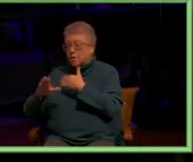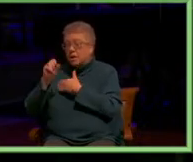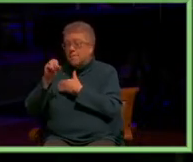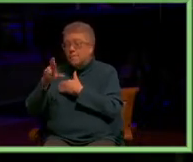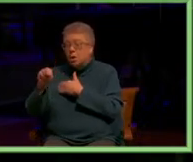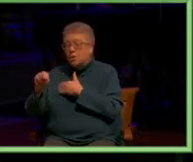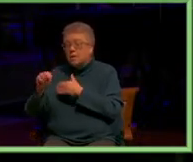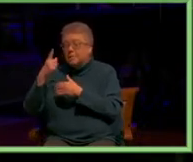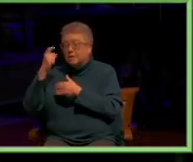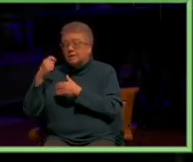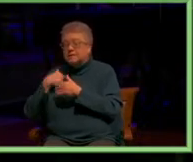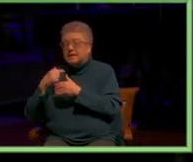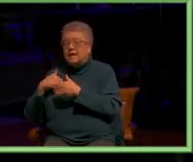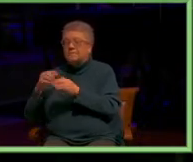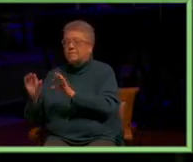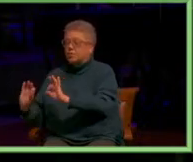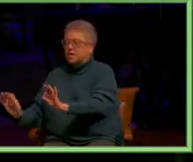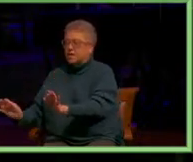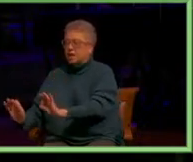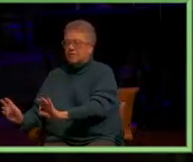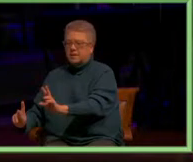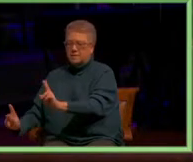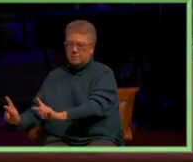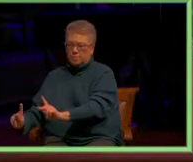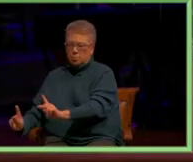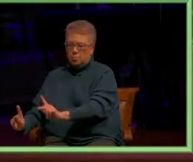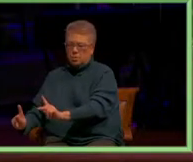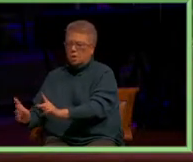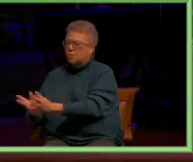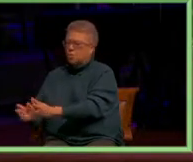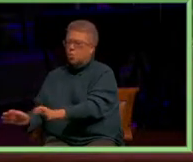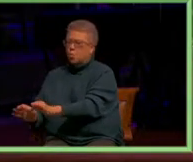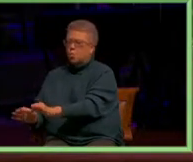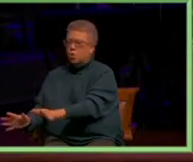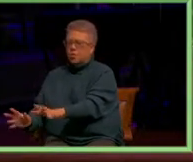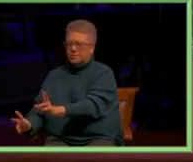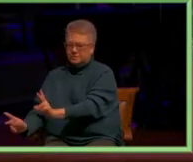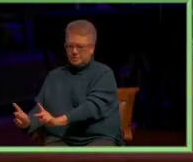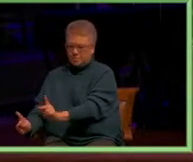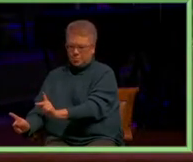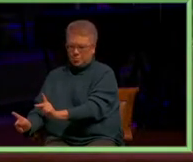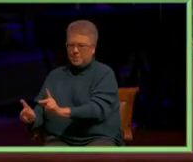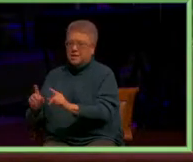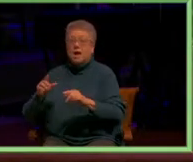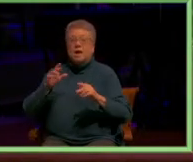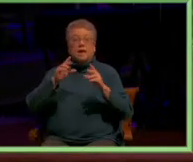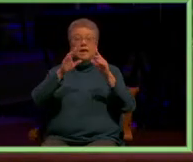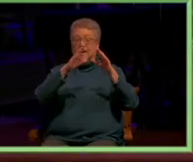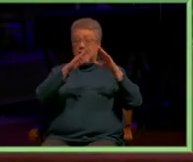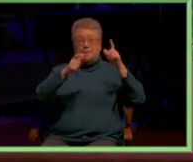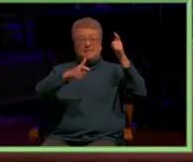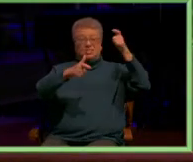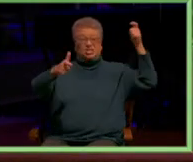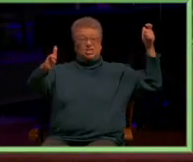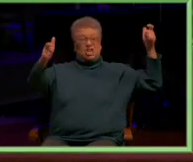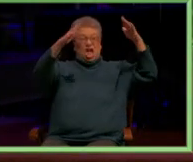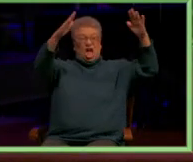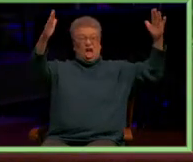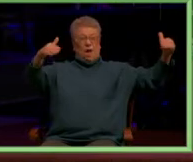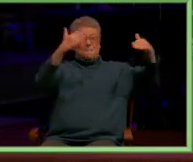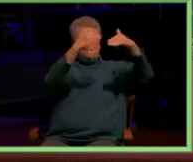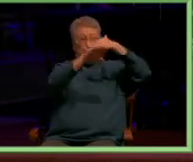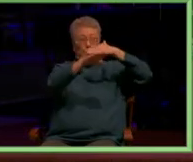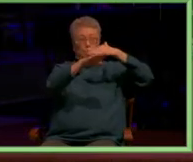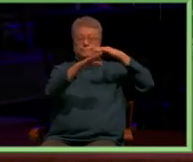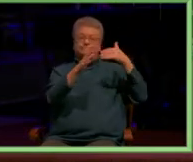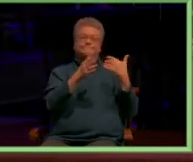the least of us. He came so we could find him, we could approach him. If he's born in a palace, we'd never get through the gate. Born